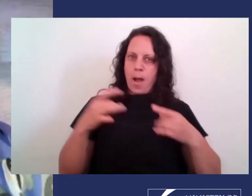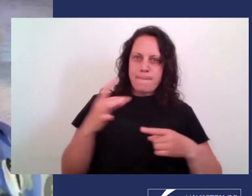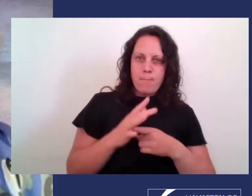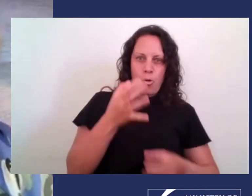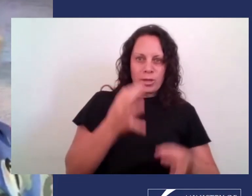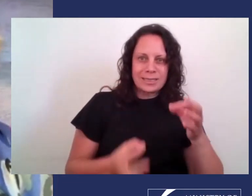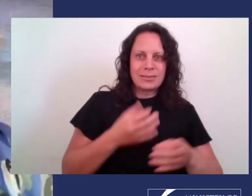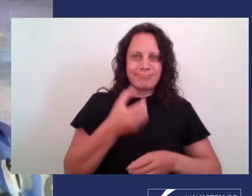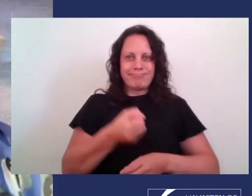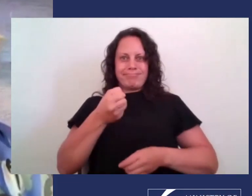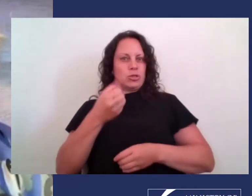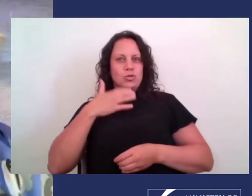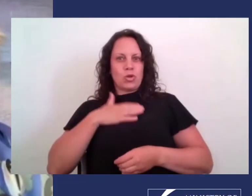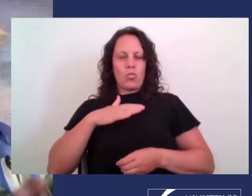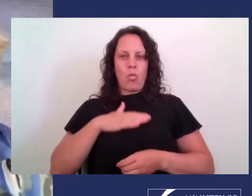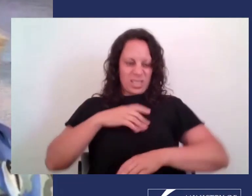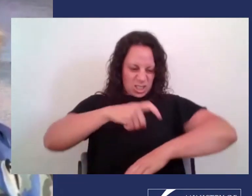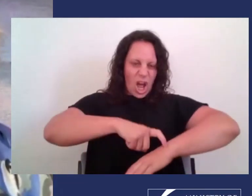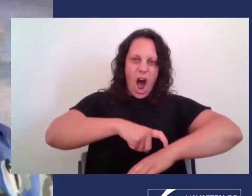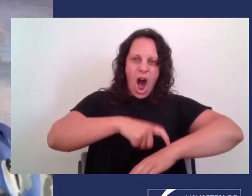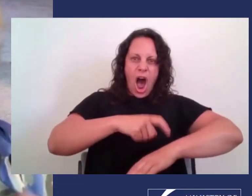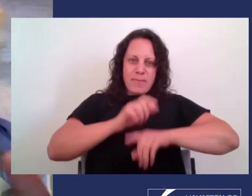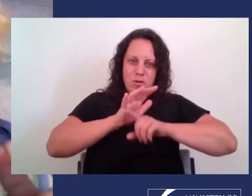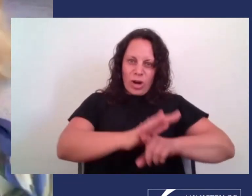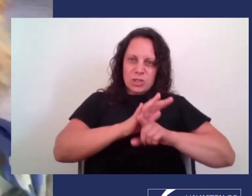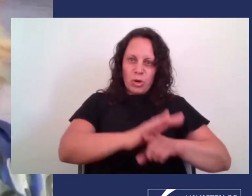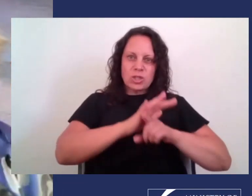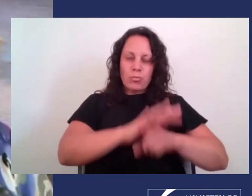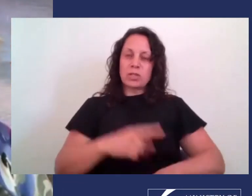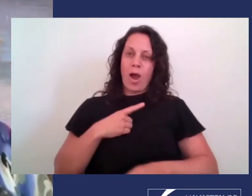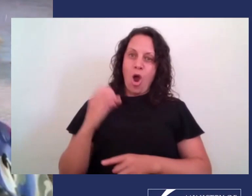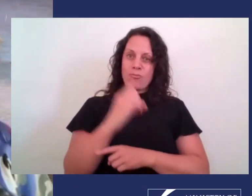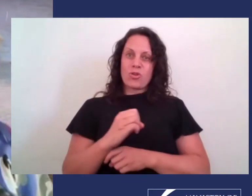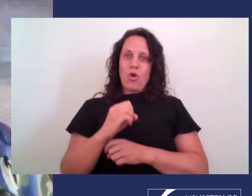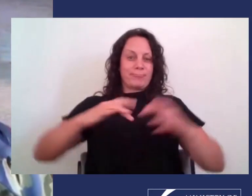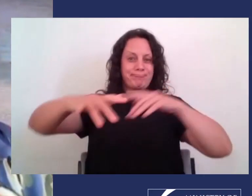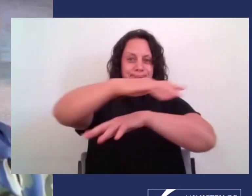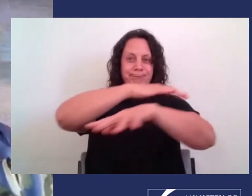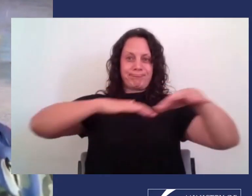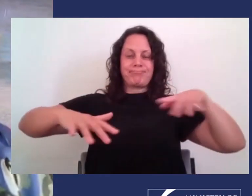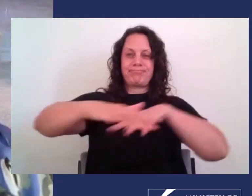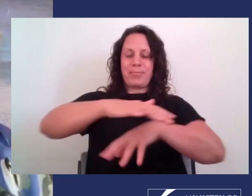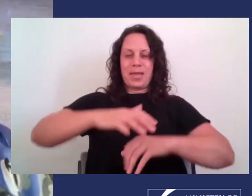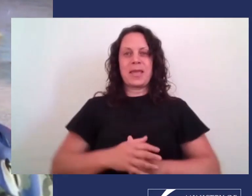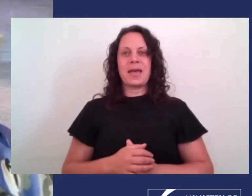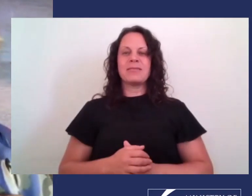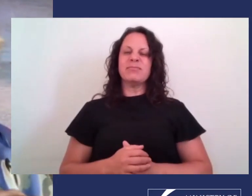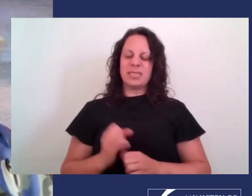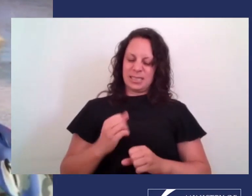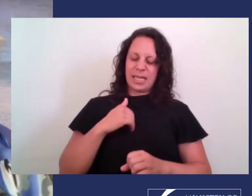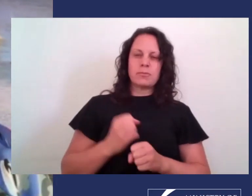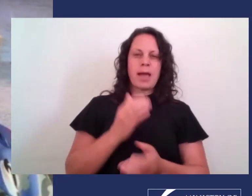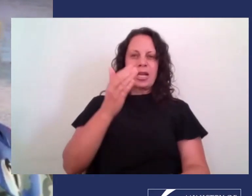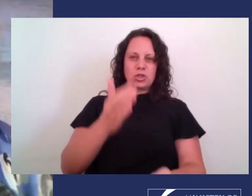we're under huge time pressure with Omicron already here. Our tamariki want their lives back, and we want to do everything we can to make sure